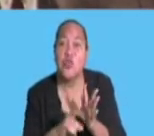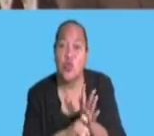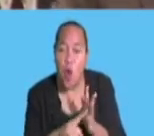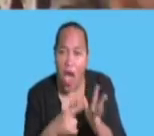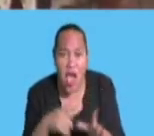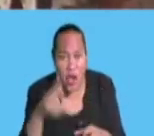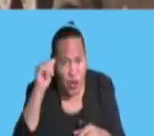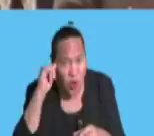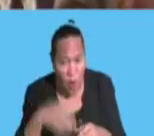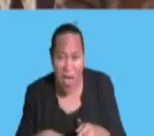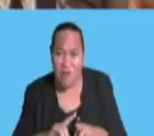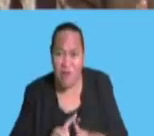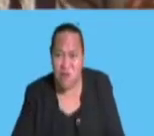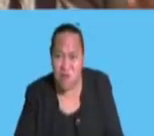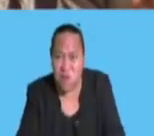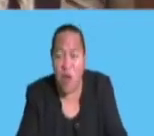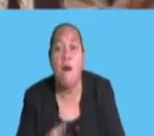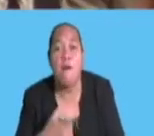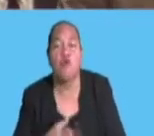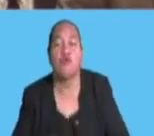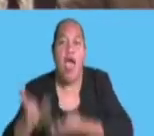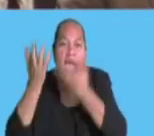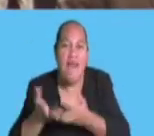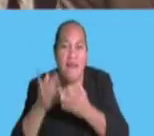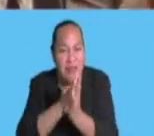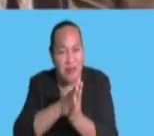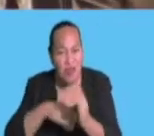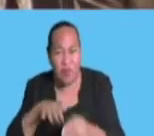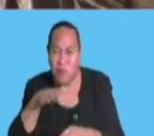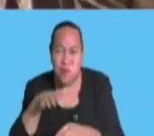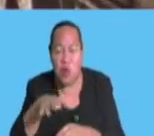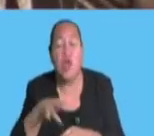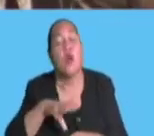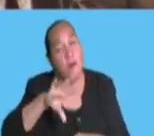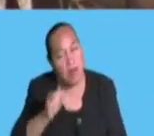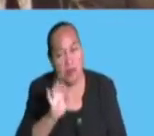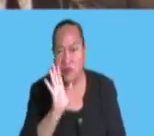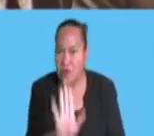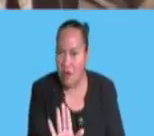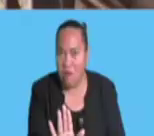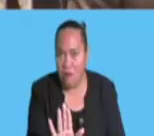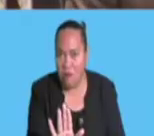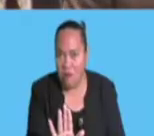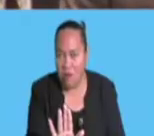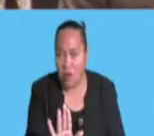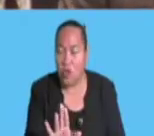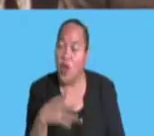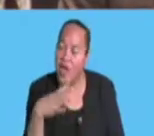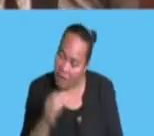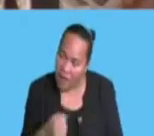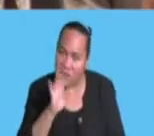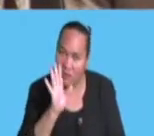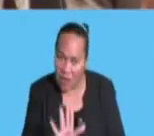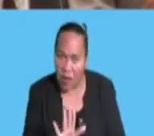apart? Because overladen trucks were going across that road. We have to put a stop to this. We have to put a stop